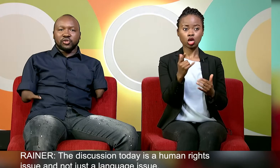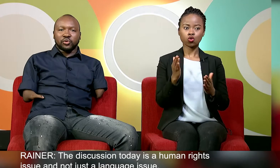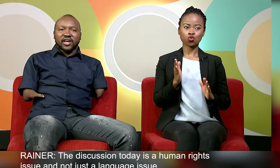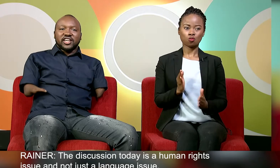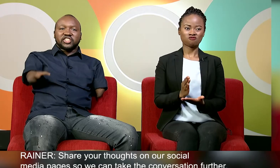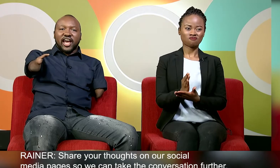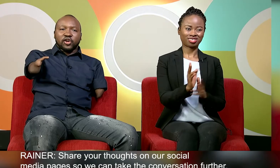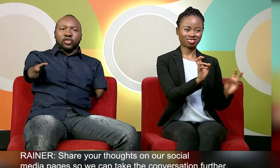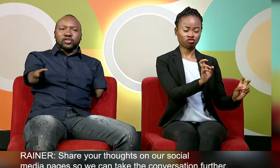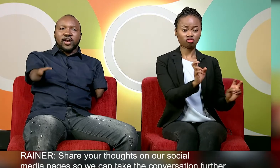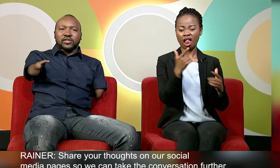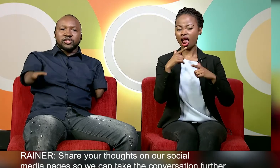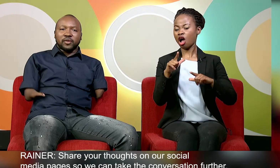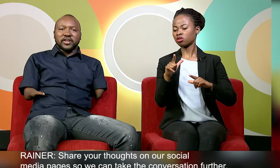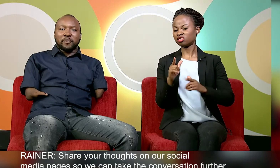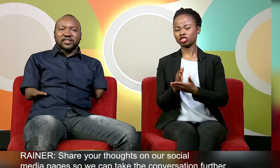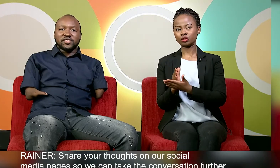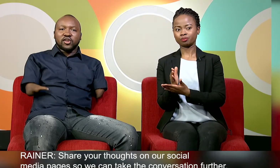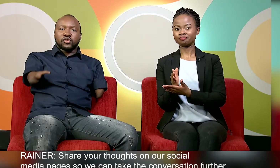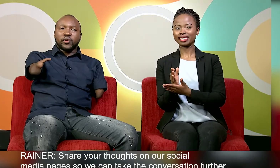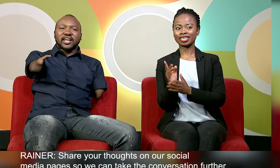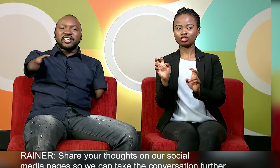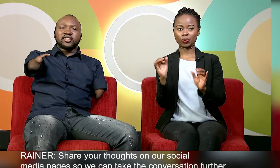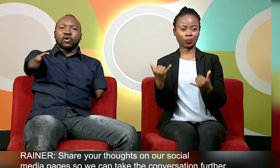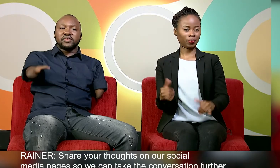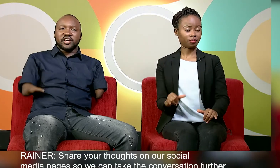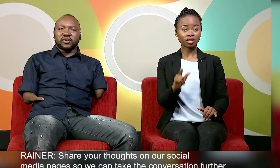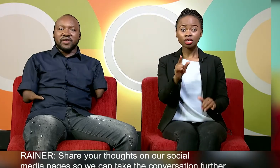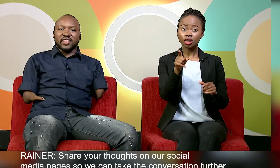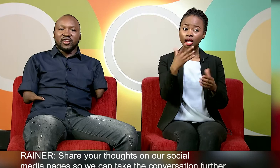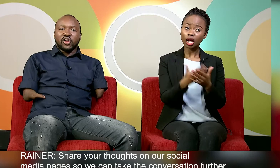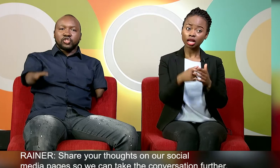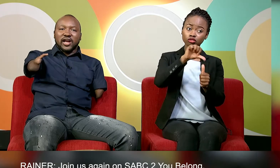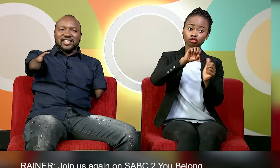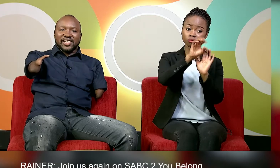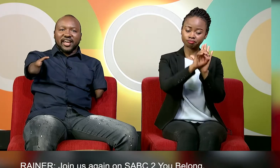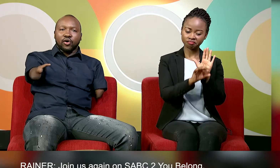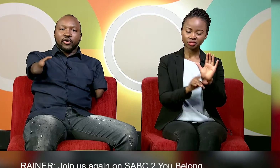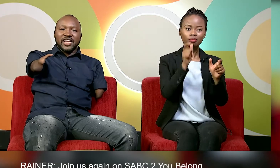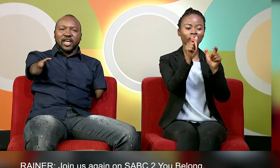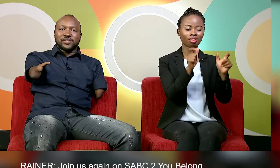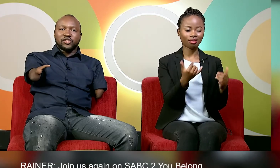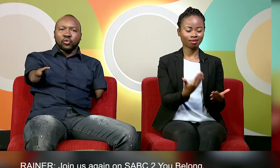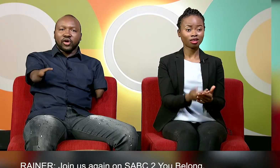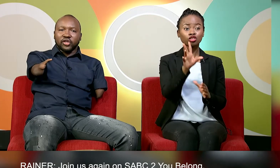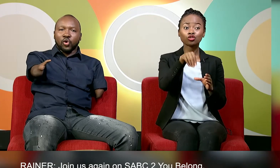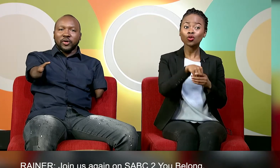language issue. Share your thoughts on our social media pages so we can take the conversation further. Join us again on